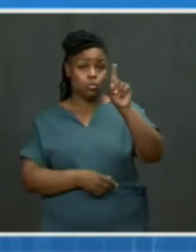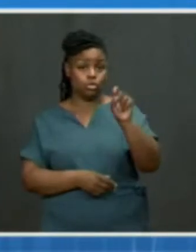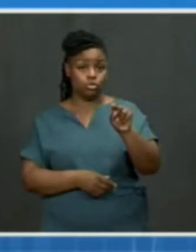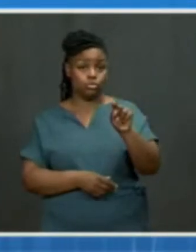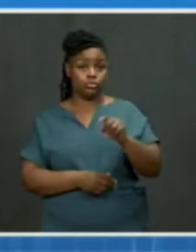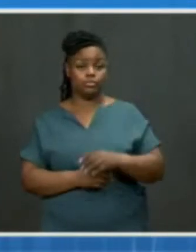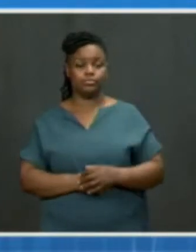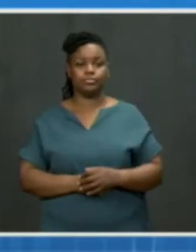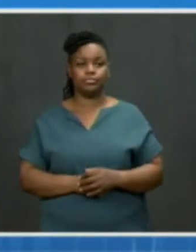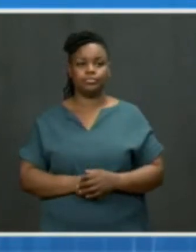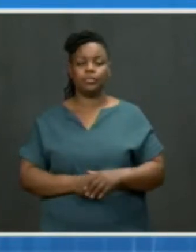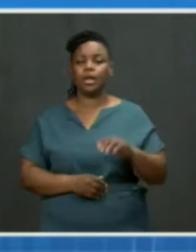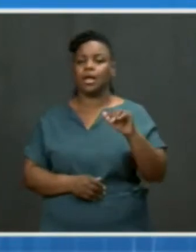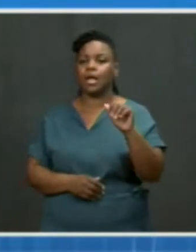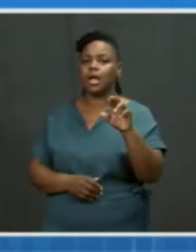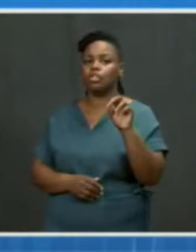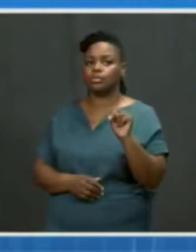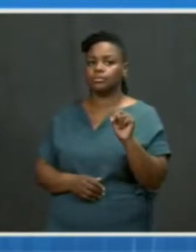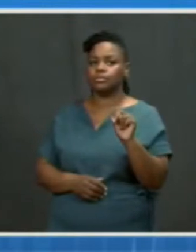News.